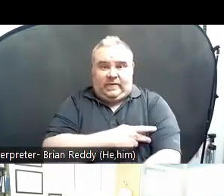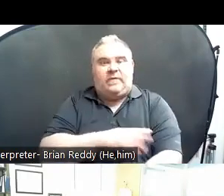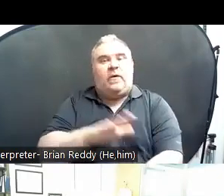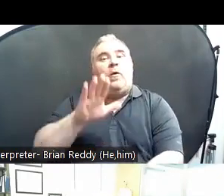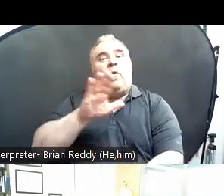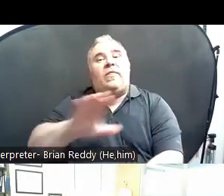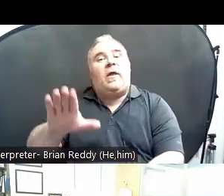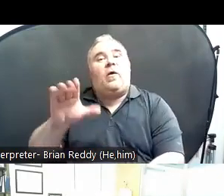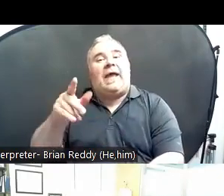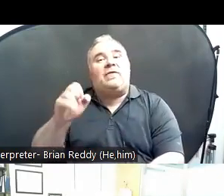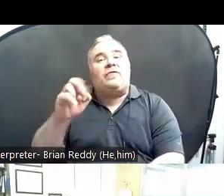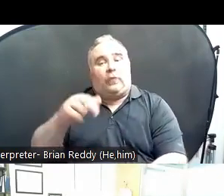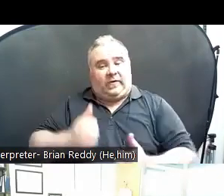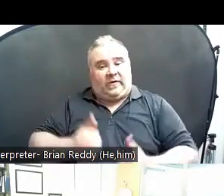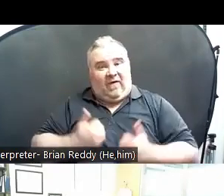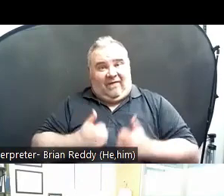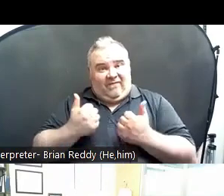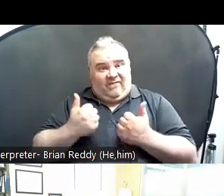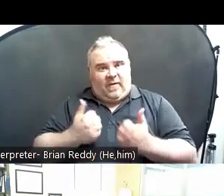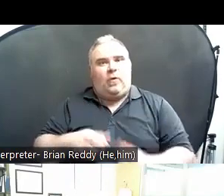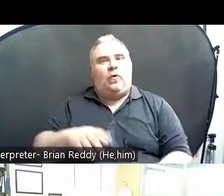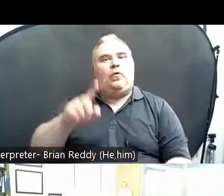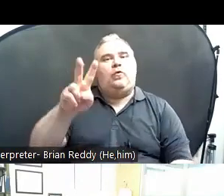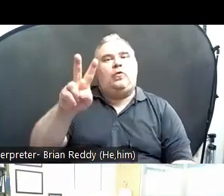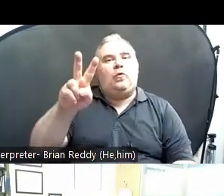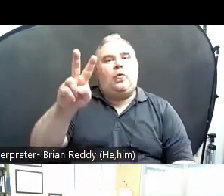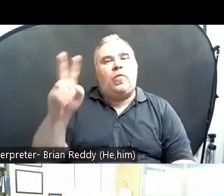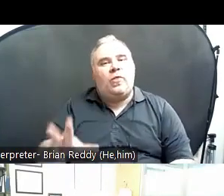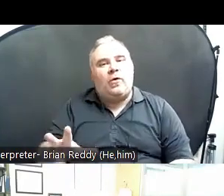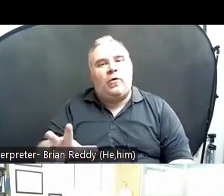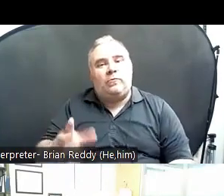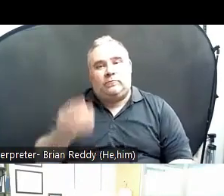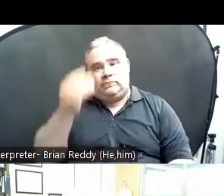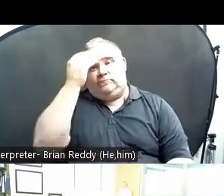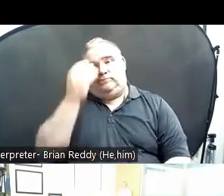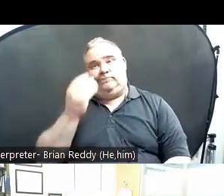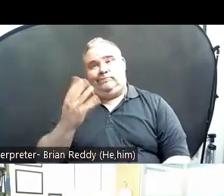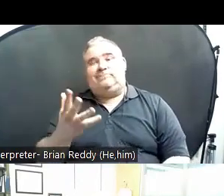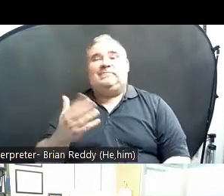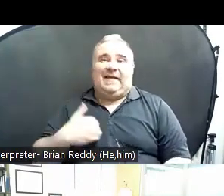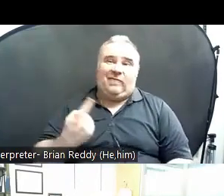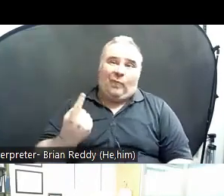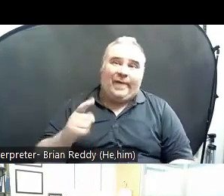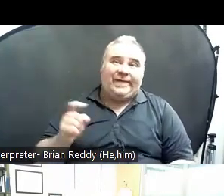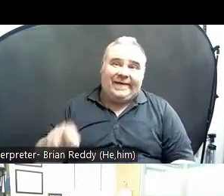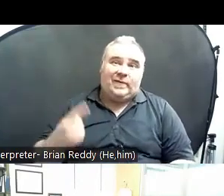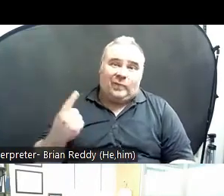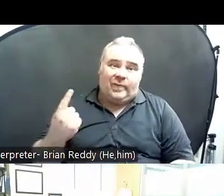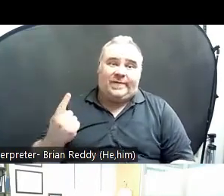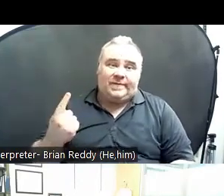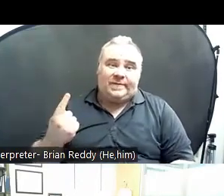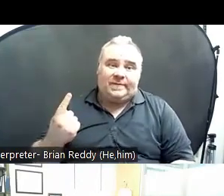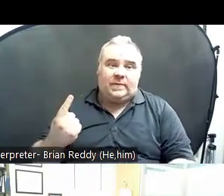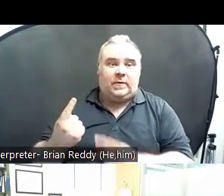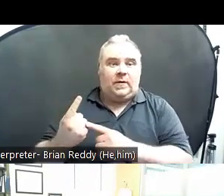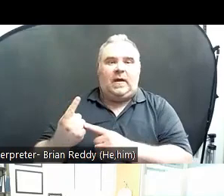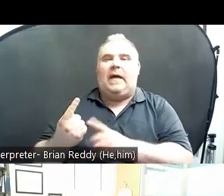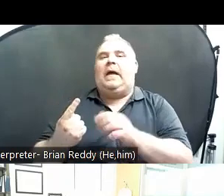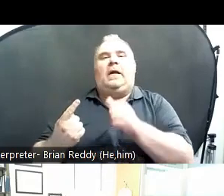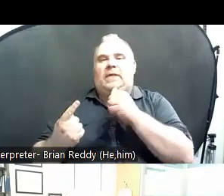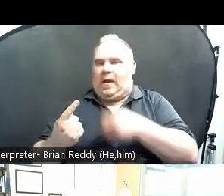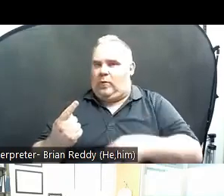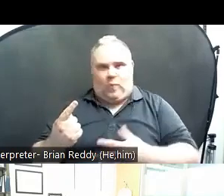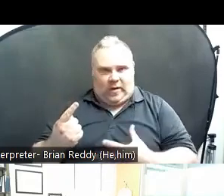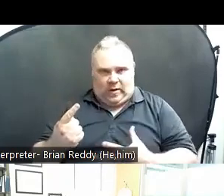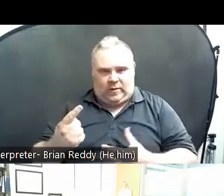cancer survivors was that 2/3 of them reported as having at least one need. And patients who are not white, not married, or